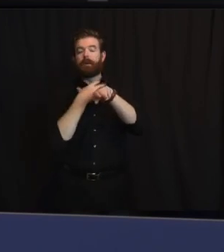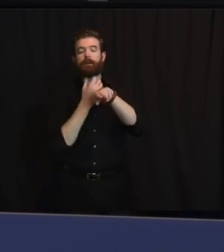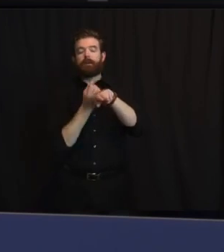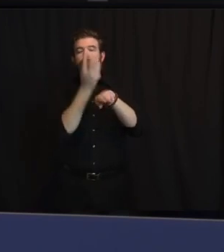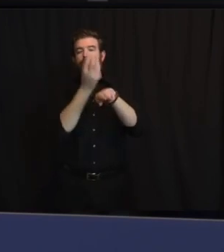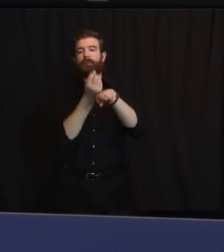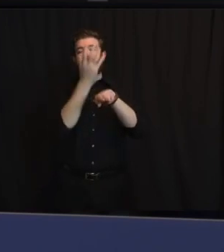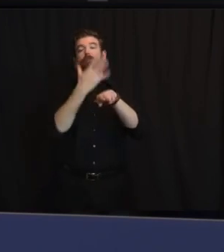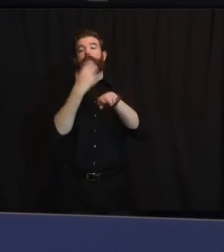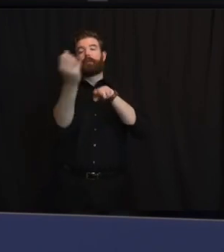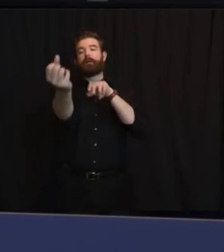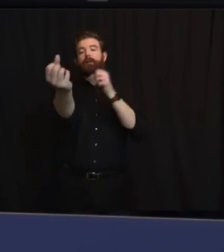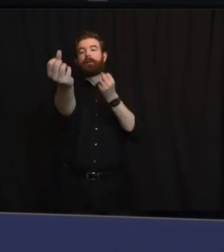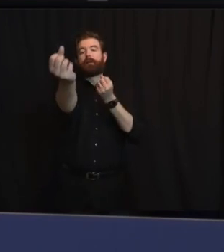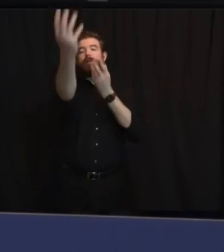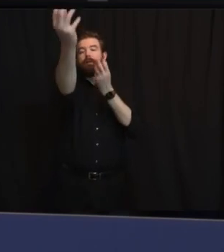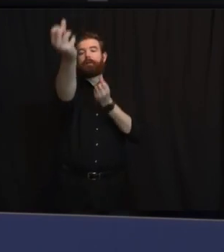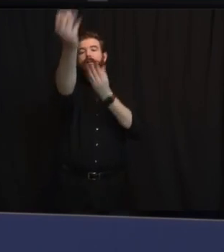reported a low of